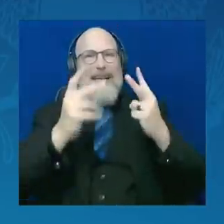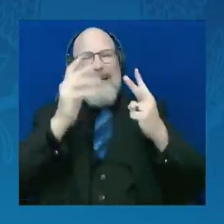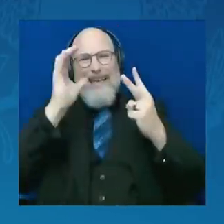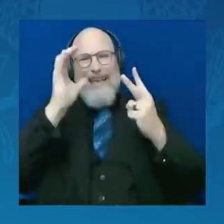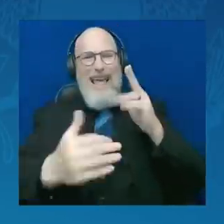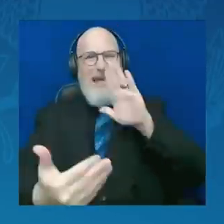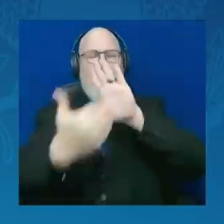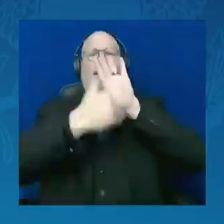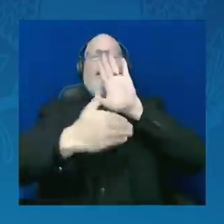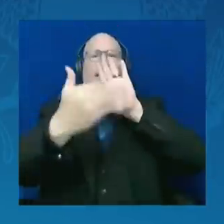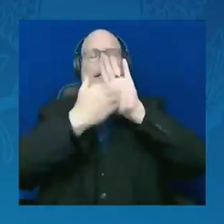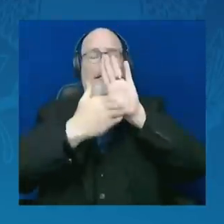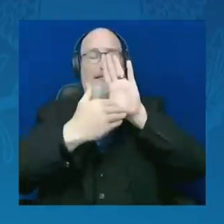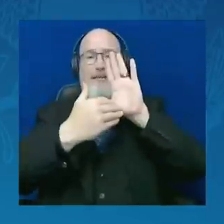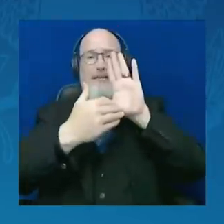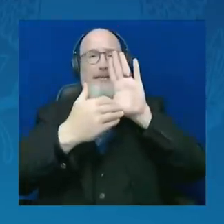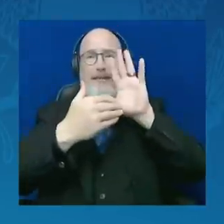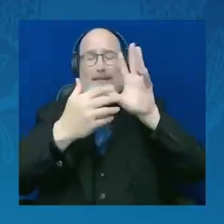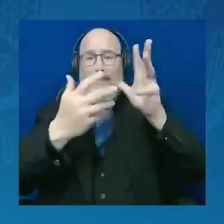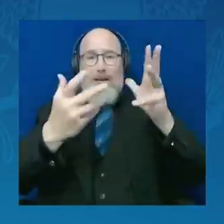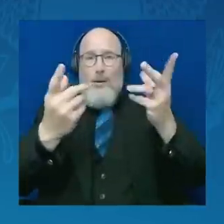lives, adversity